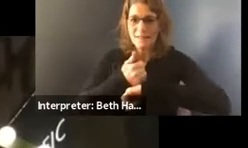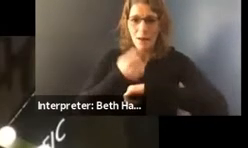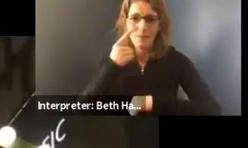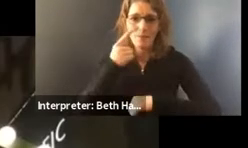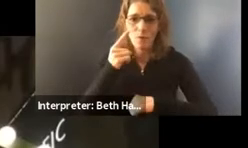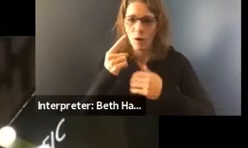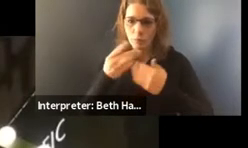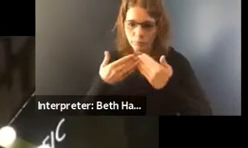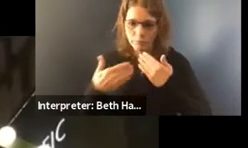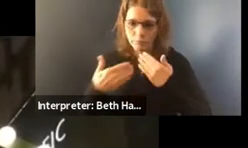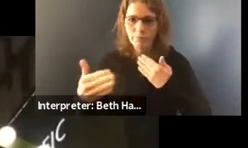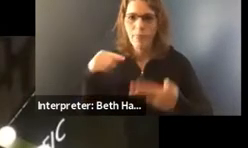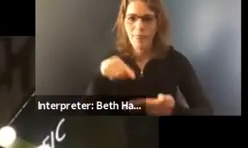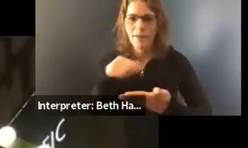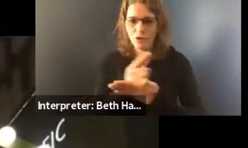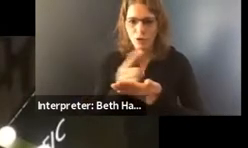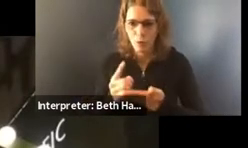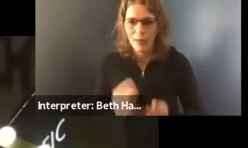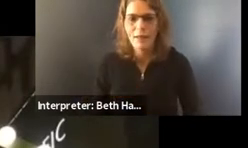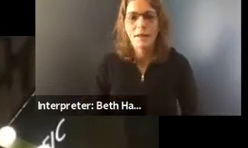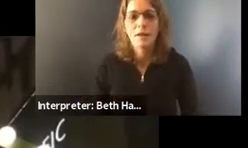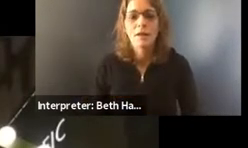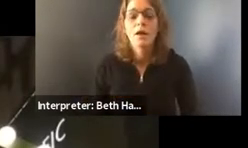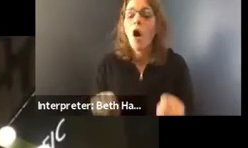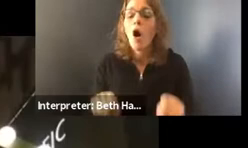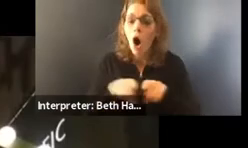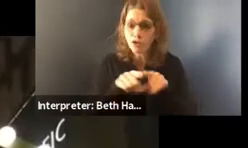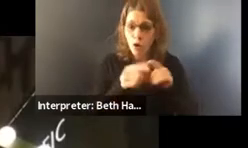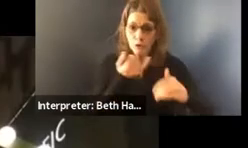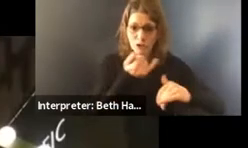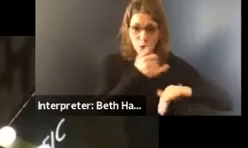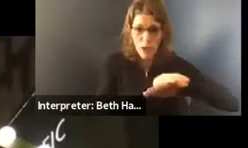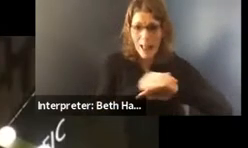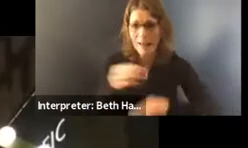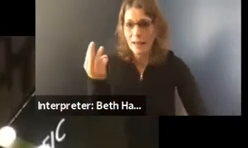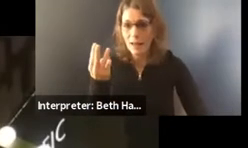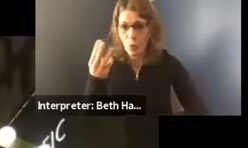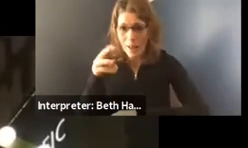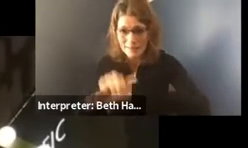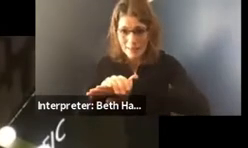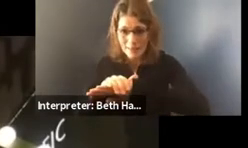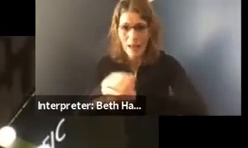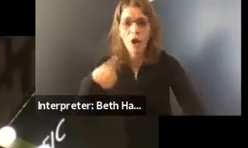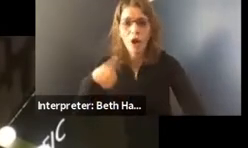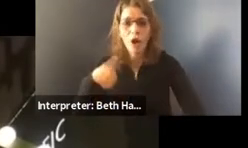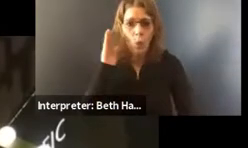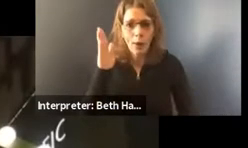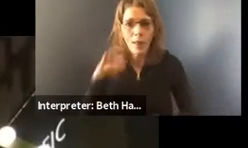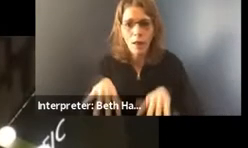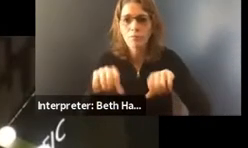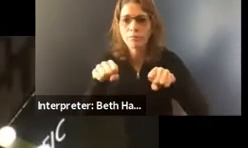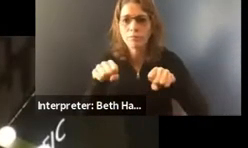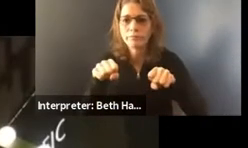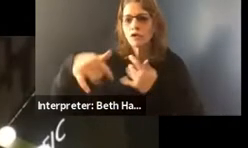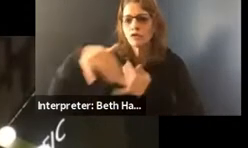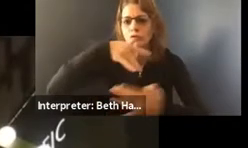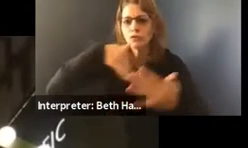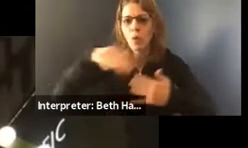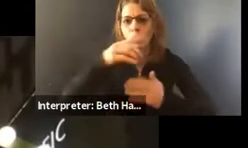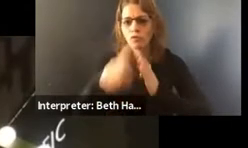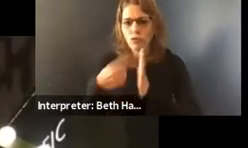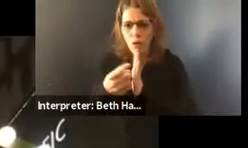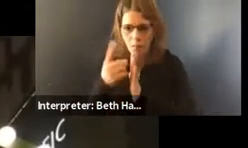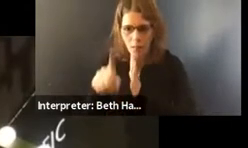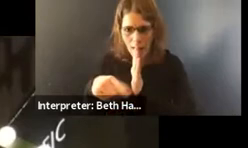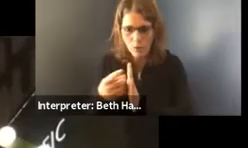that, tonight and Wednesday evening, we will have some social hours that will be led by Lara and